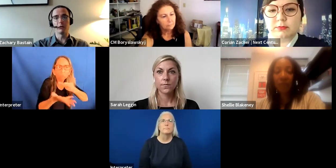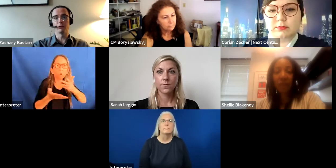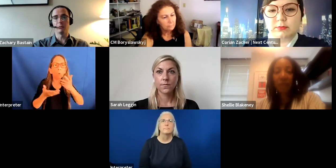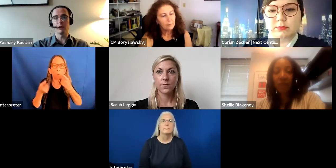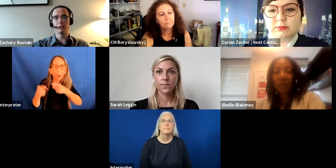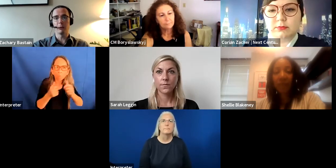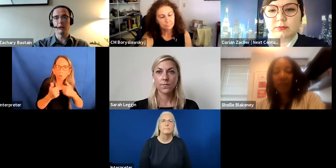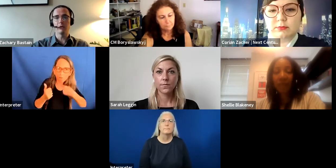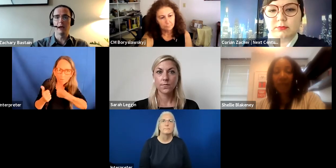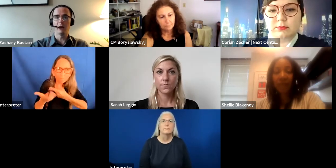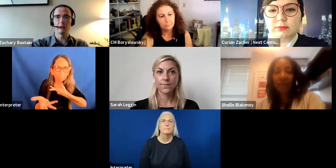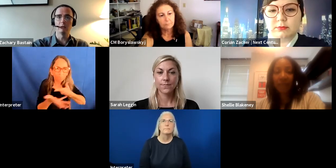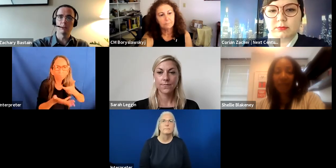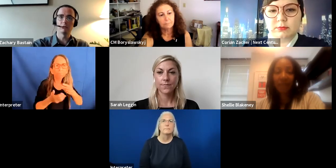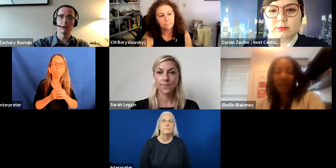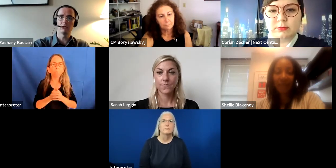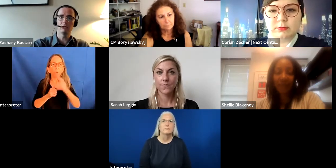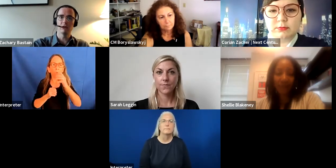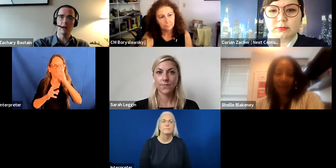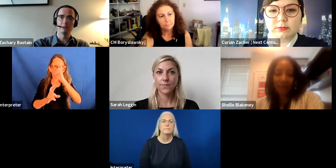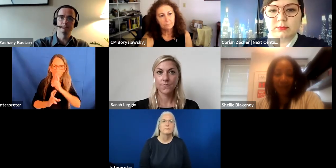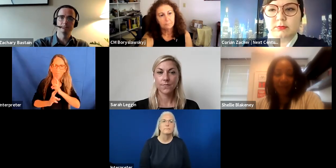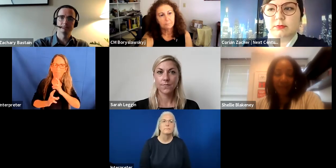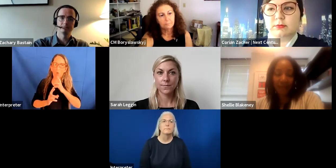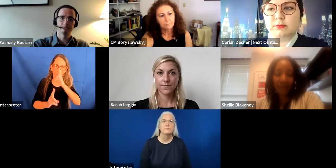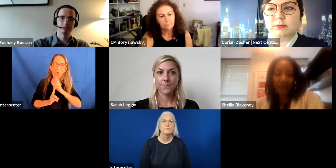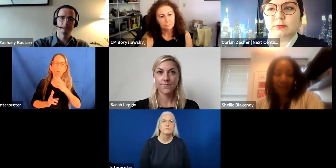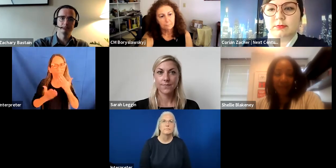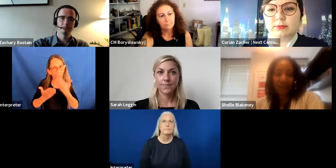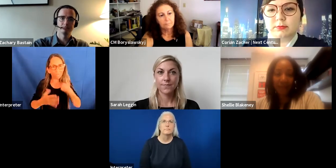it's a privilege to be on this panel, and I thank you so much for your attention today.